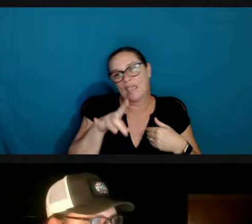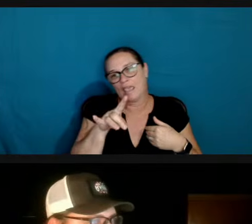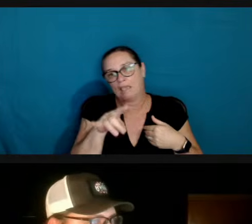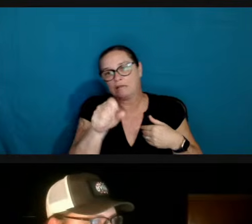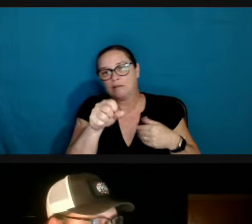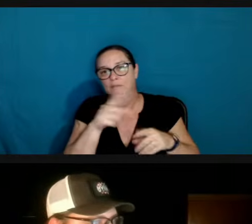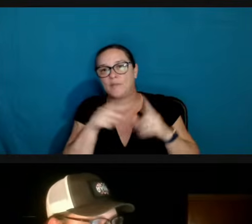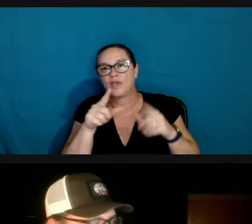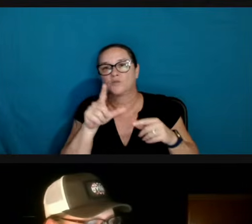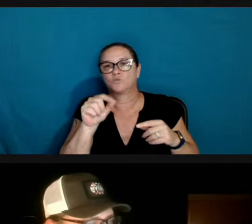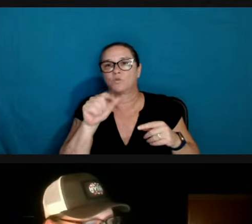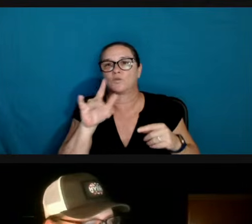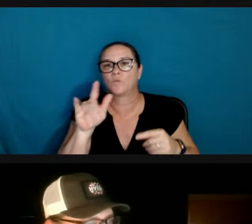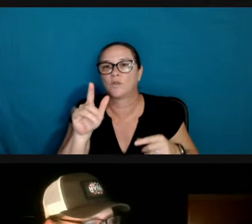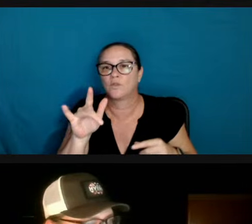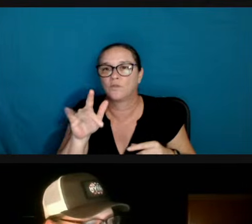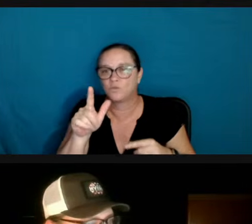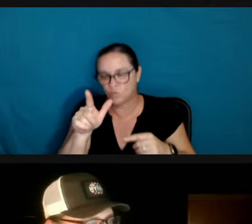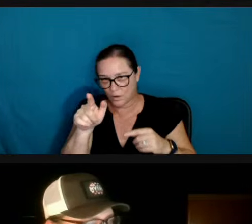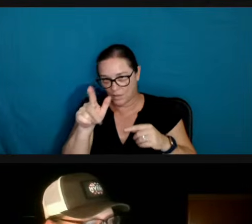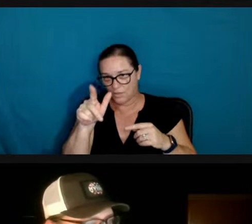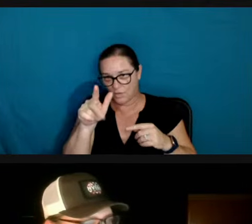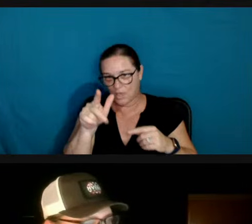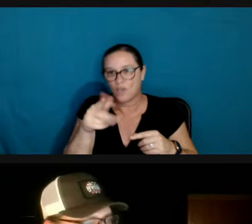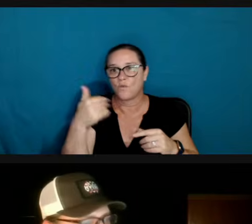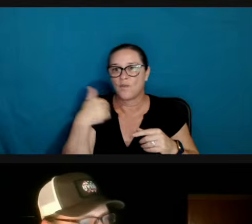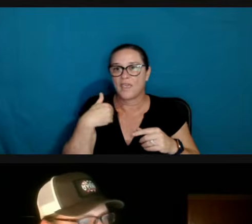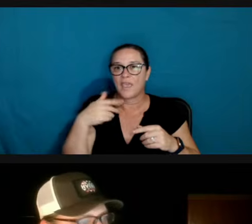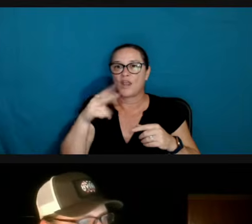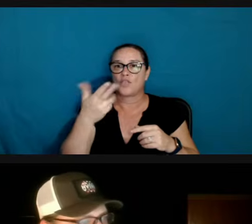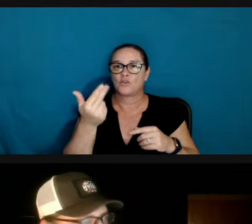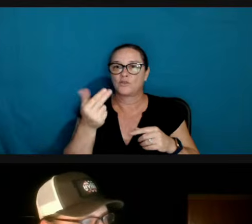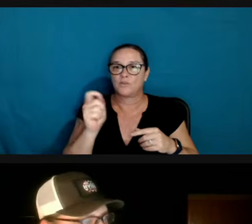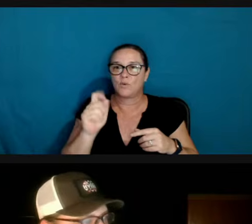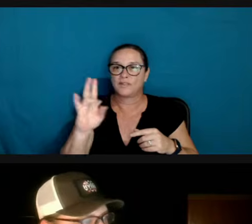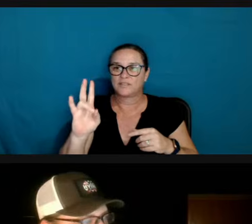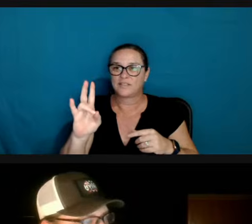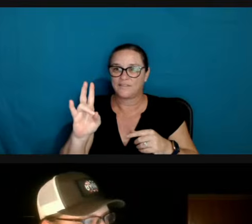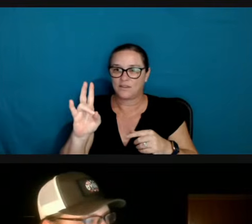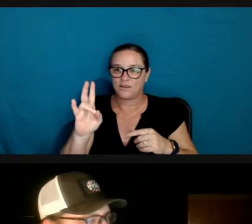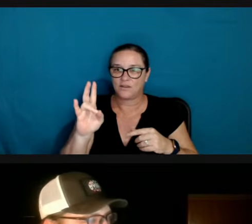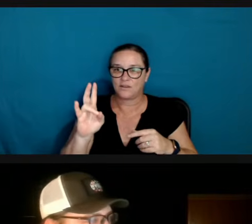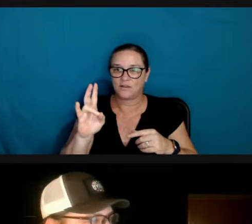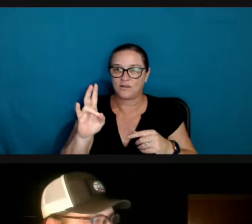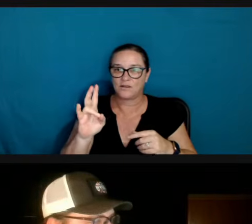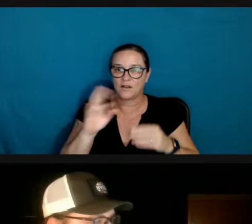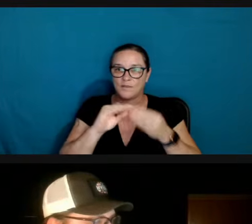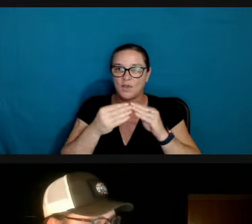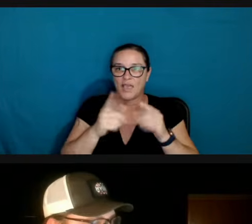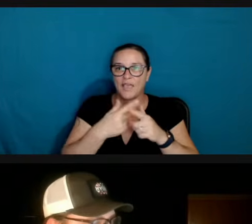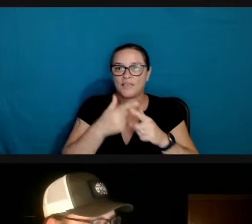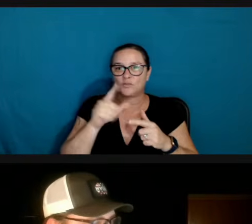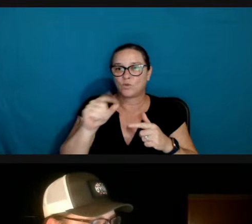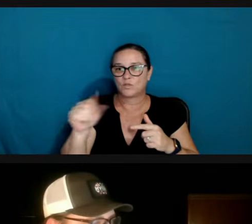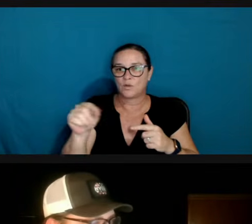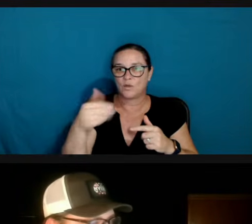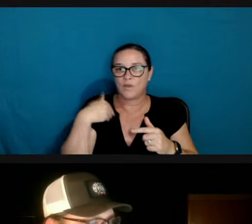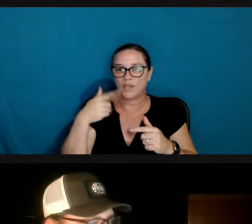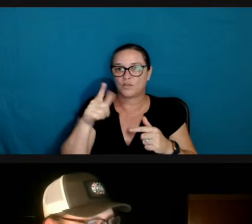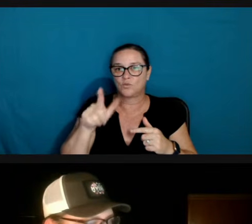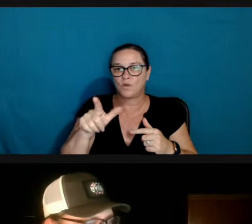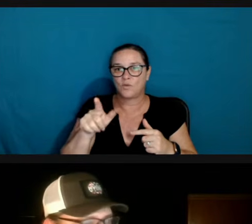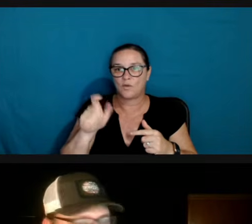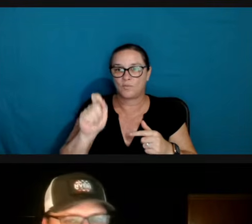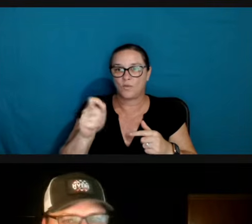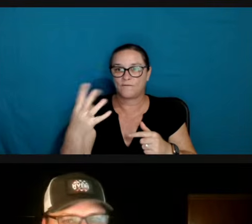2023 we had a 13.7 reading in the river, and we had in 2020 a